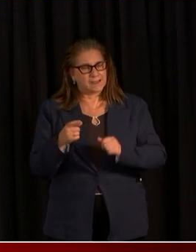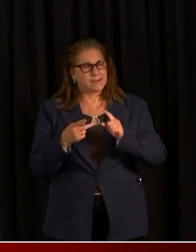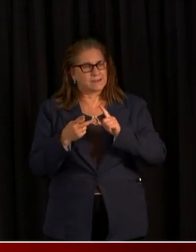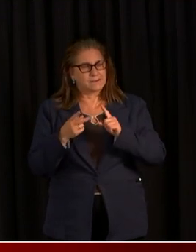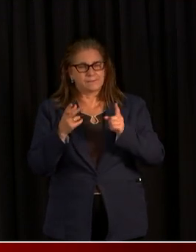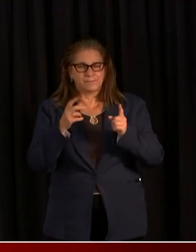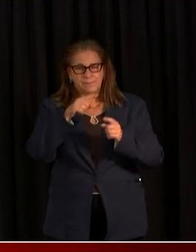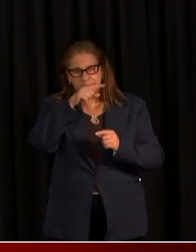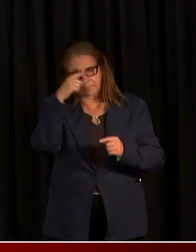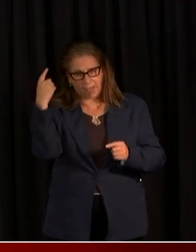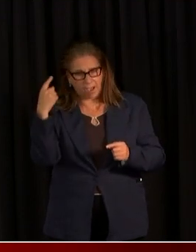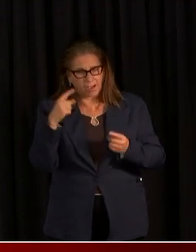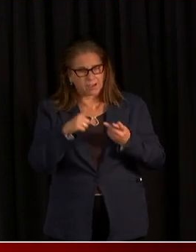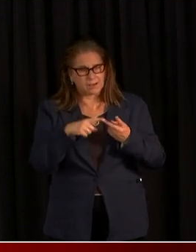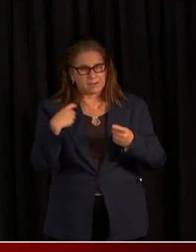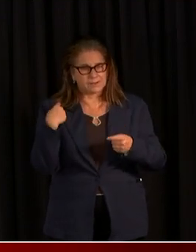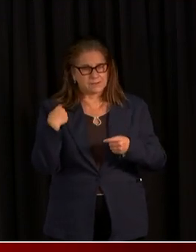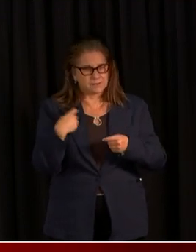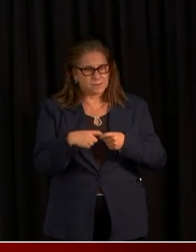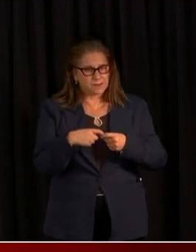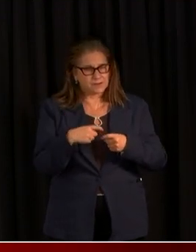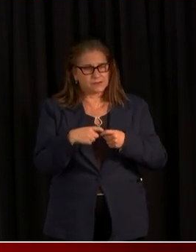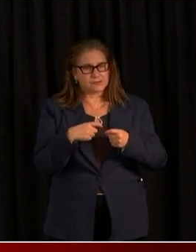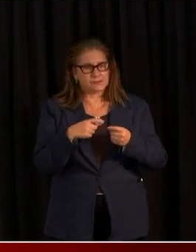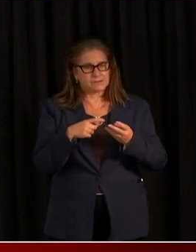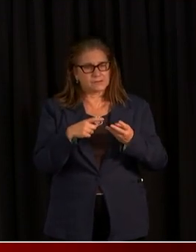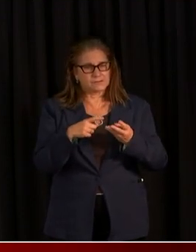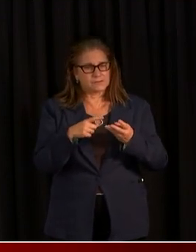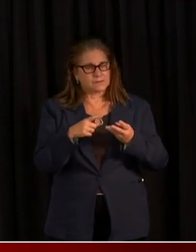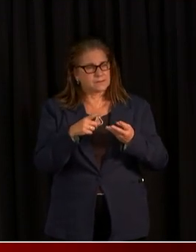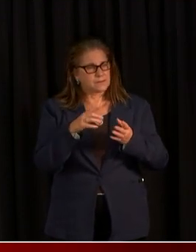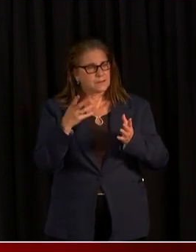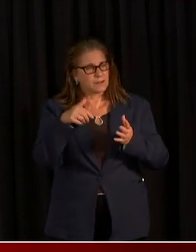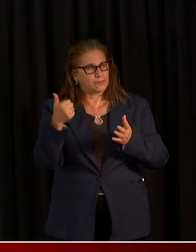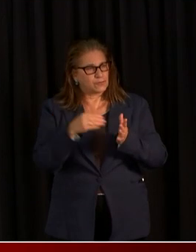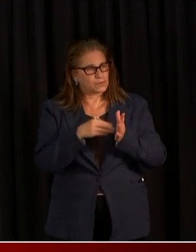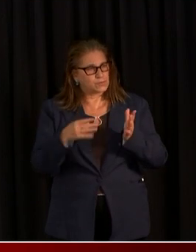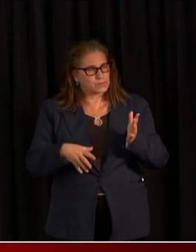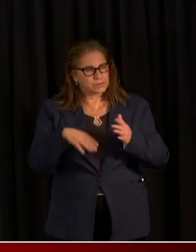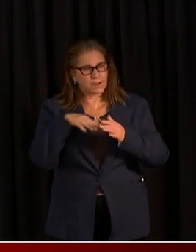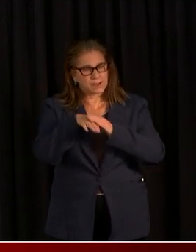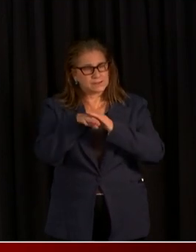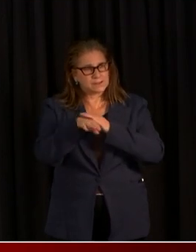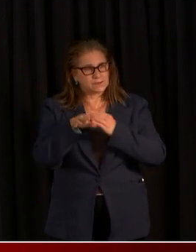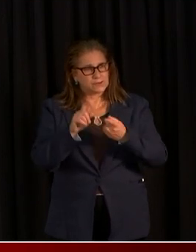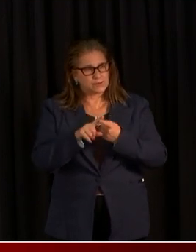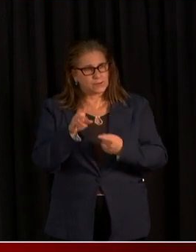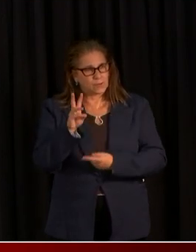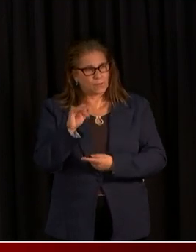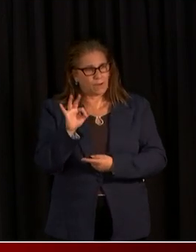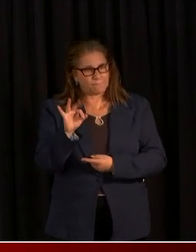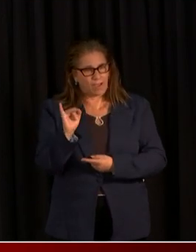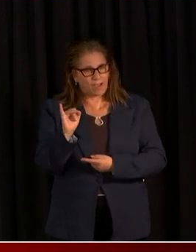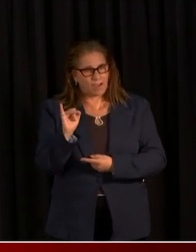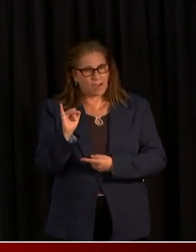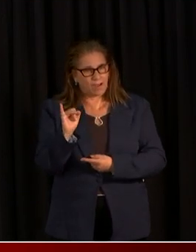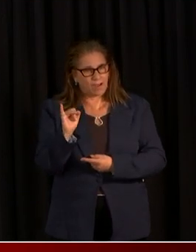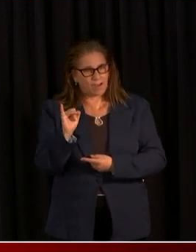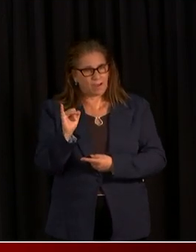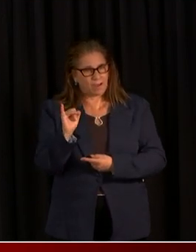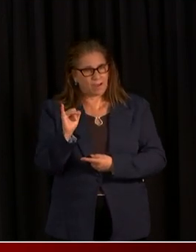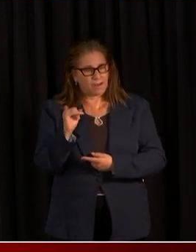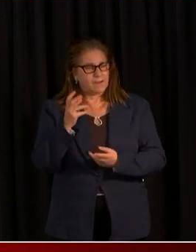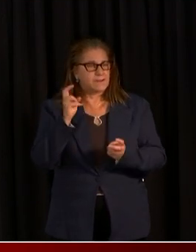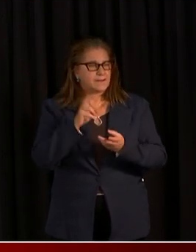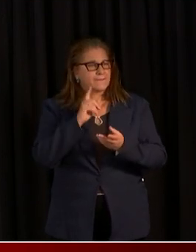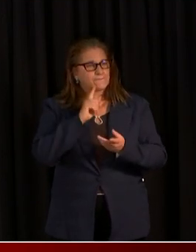having access to Wi-Fi to be able to learn at home. They're saying, for example, that